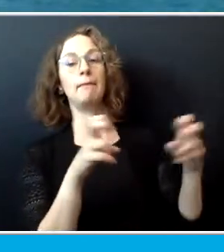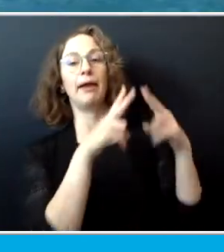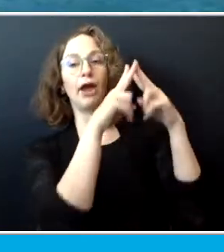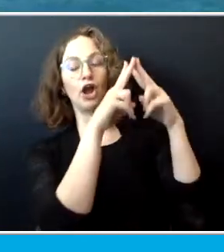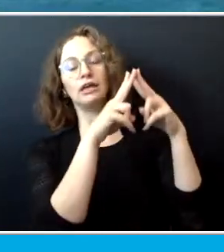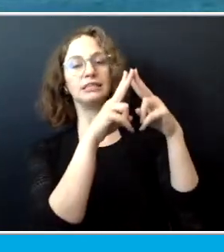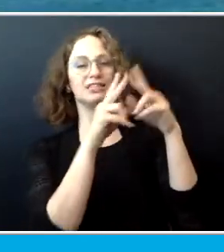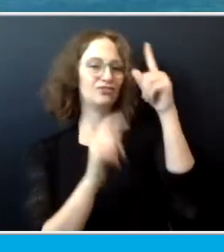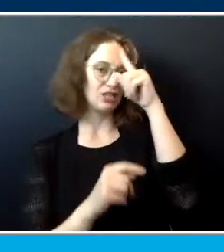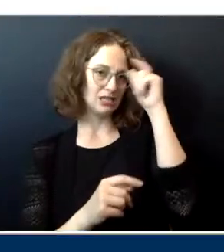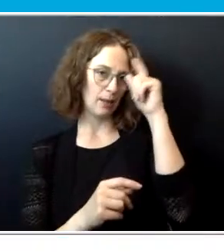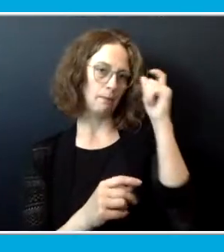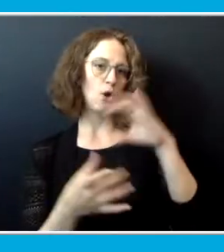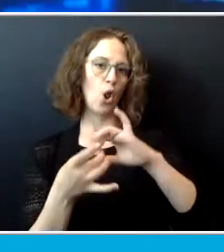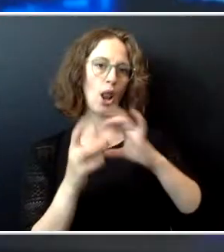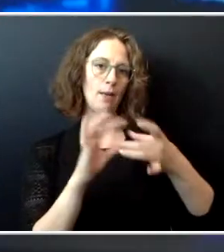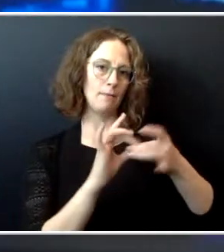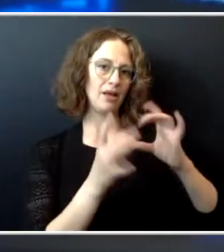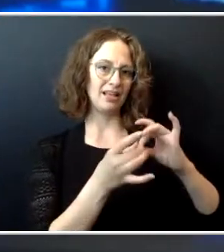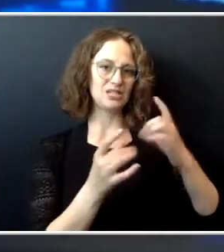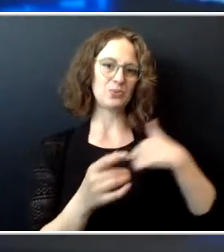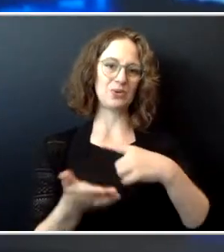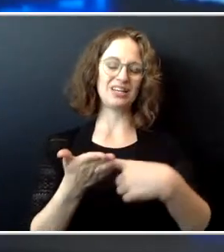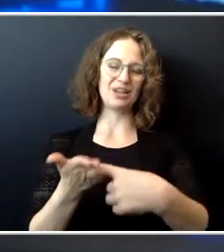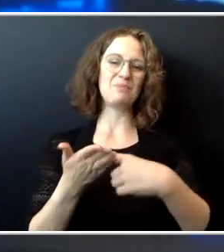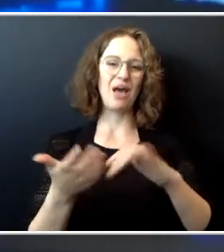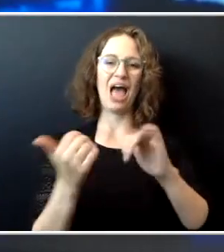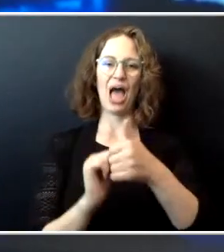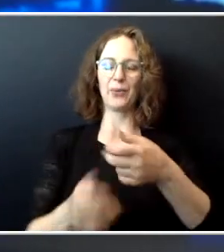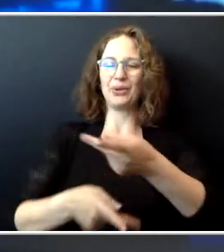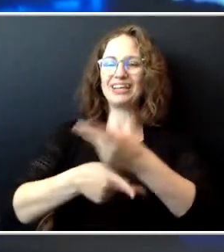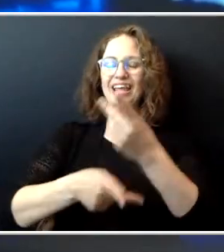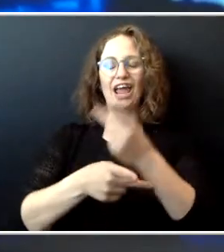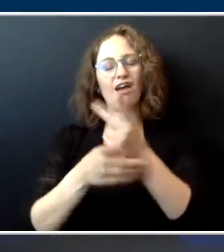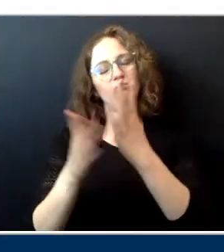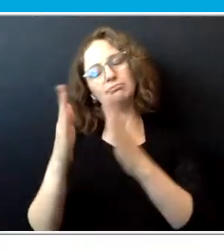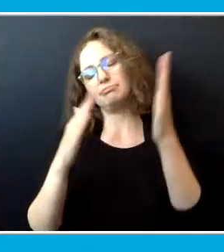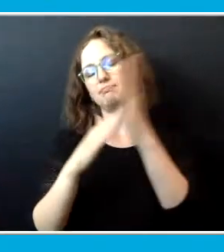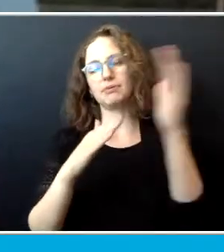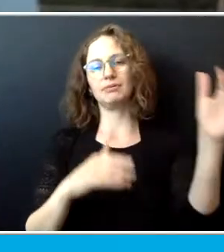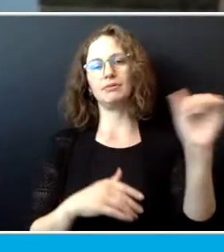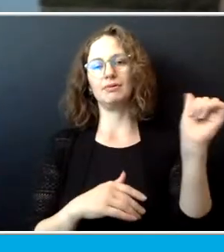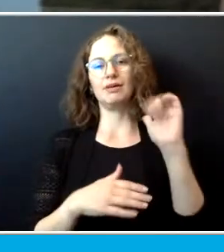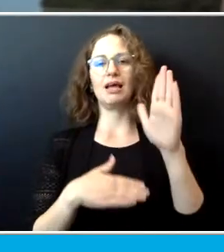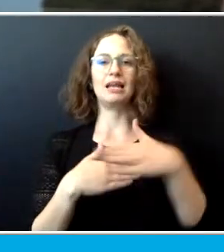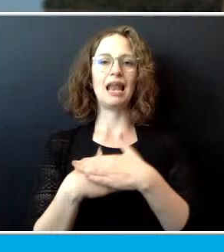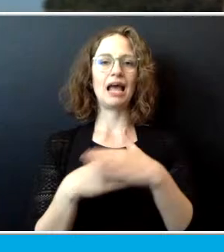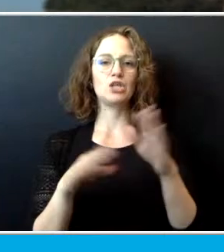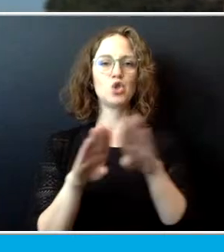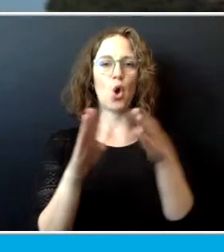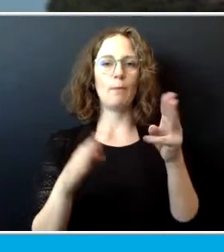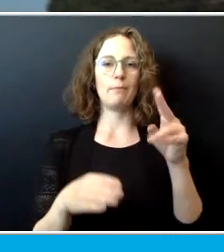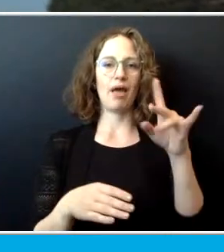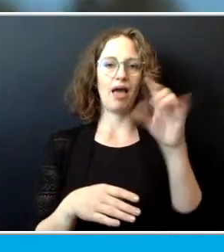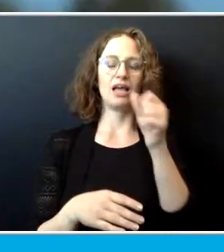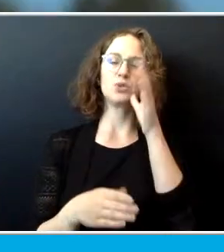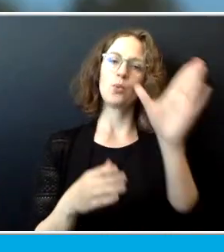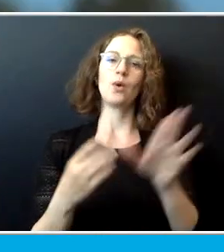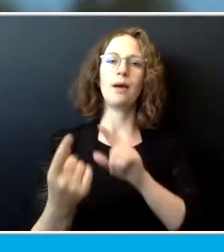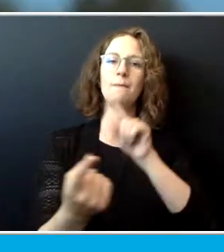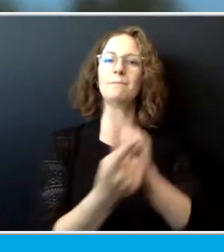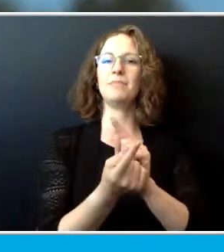care for elite athletes. I'm Jessica Lovell on the next Open Mics with Dr. Stites. Meet gold medal Olympians who chose